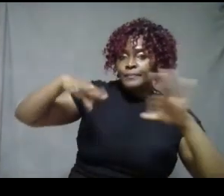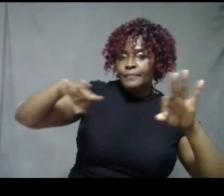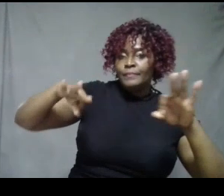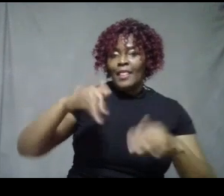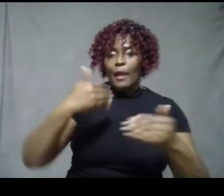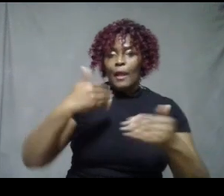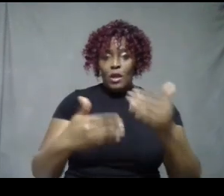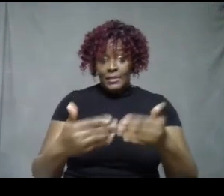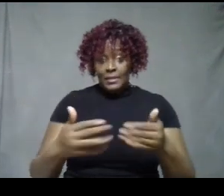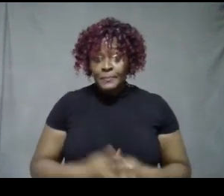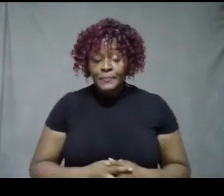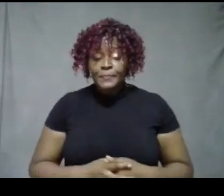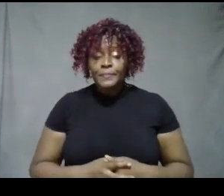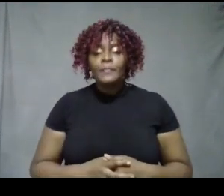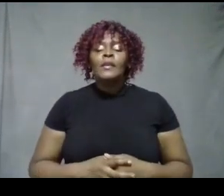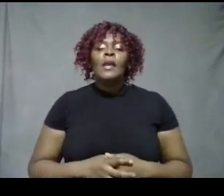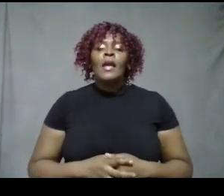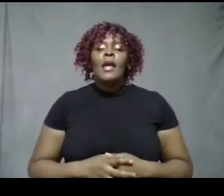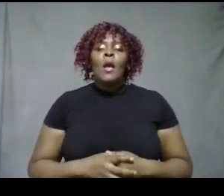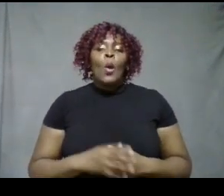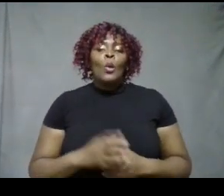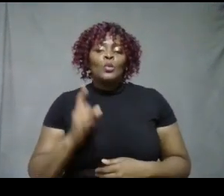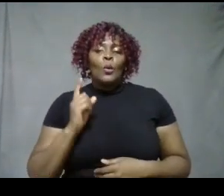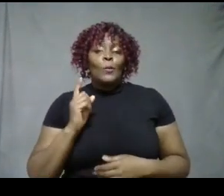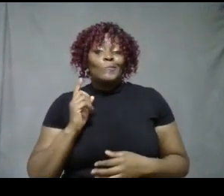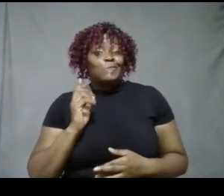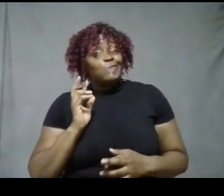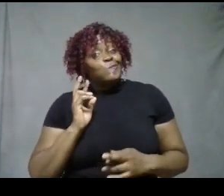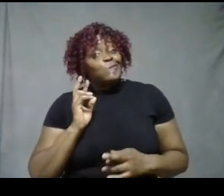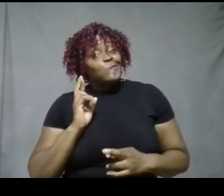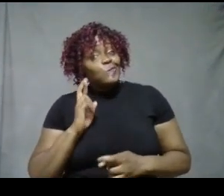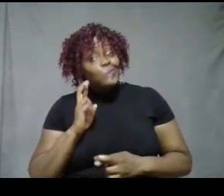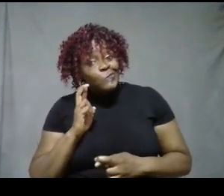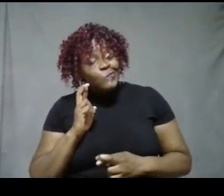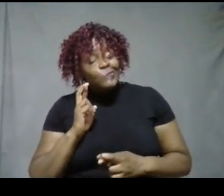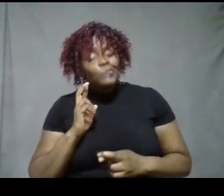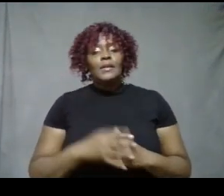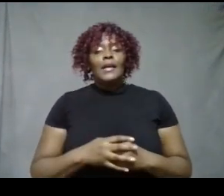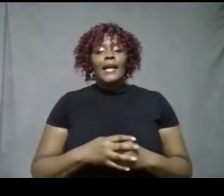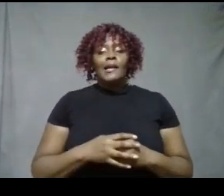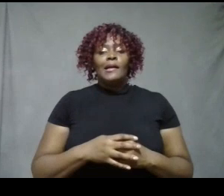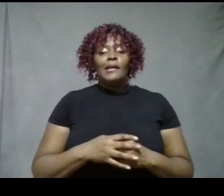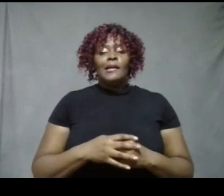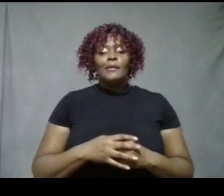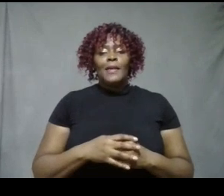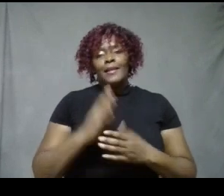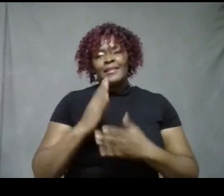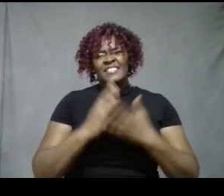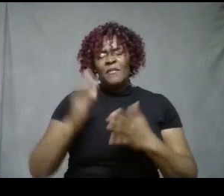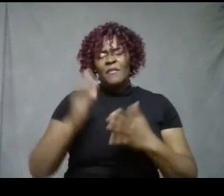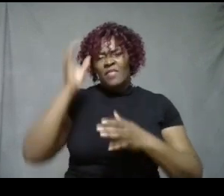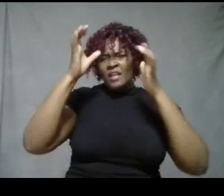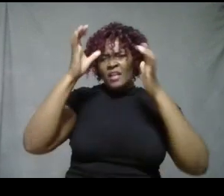What one would hope, and from some of the conceptual ideas that I've